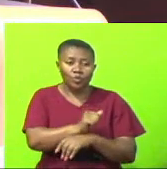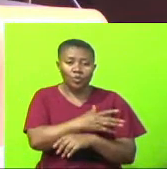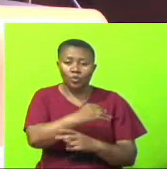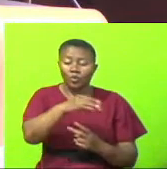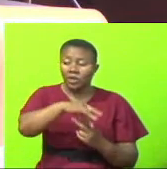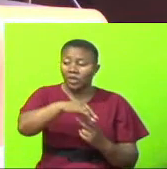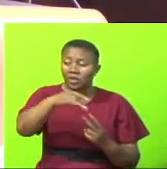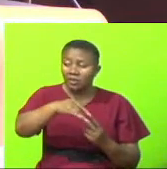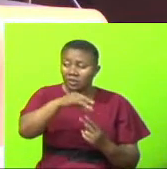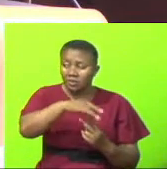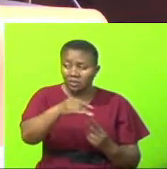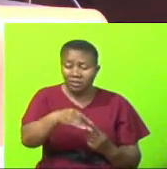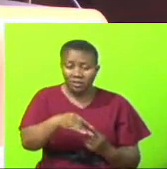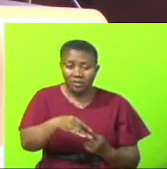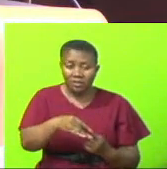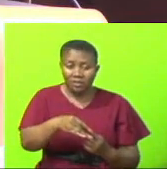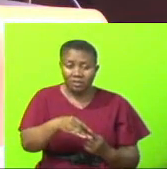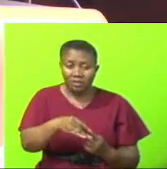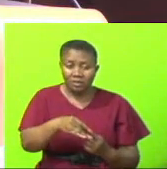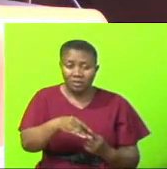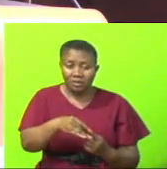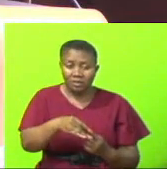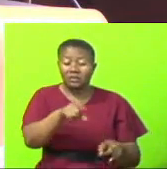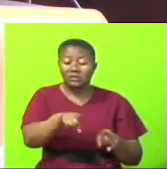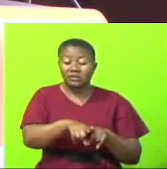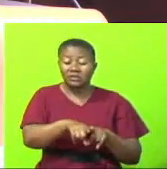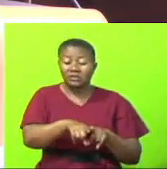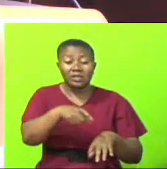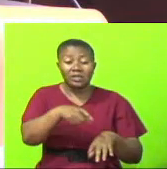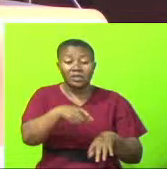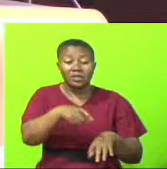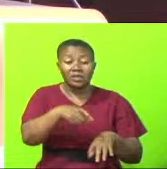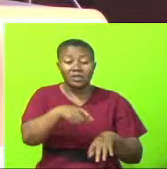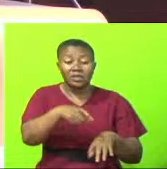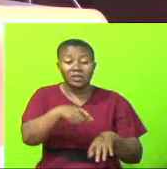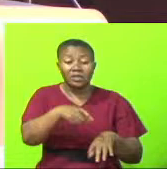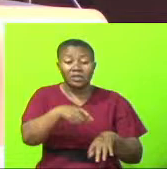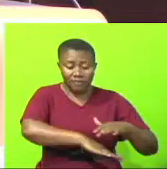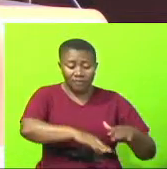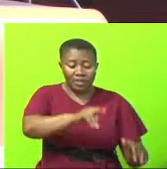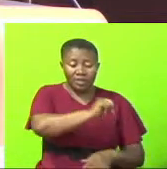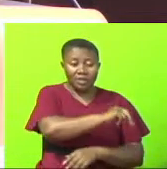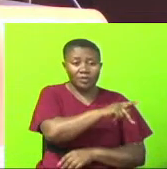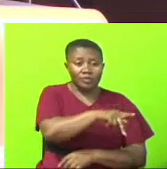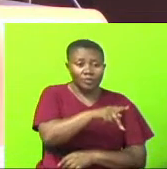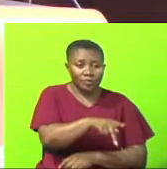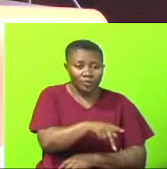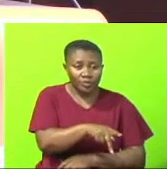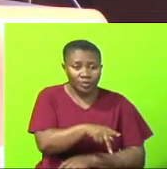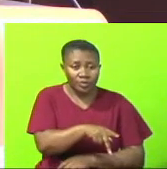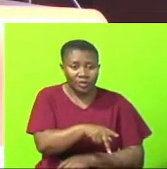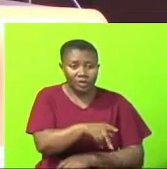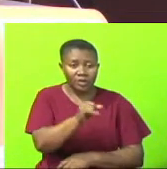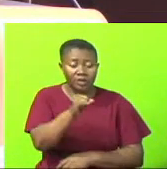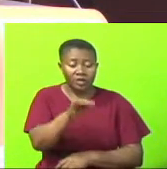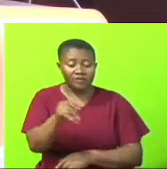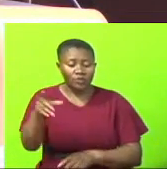MP and at the same time an MPP MP if he should win the